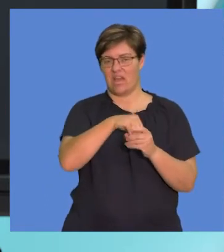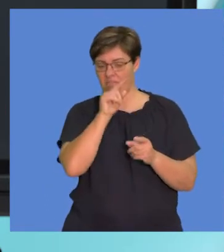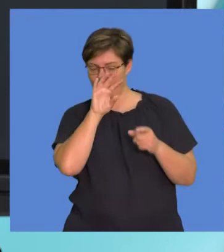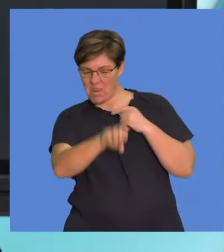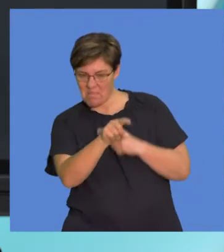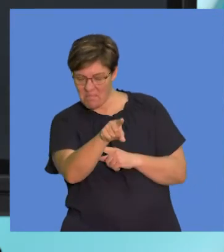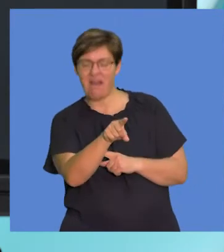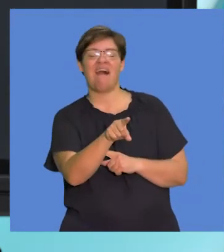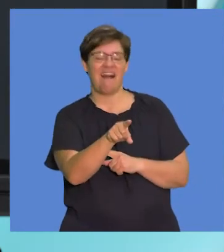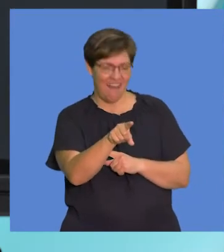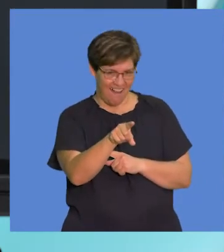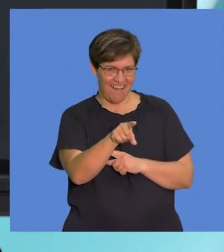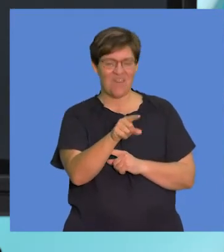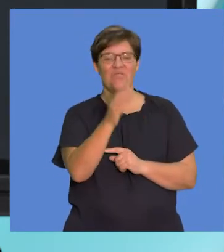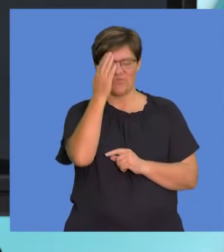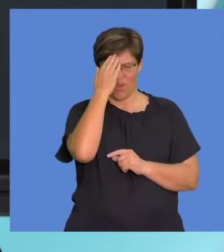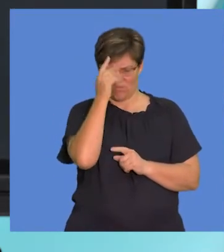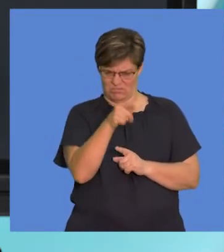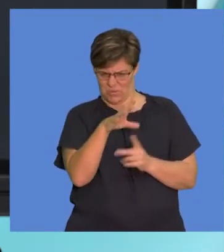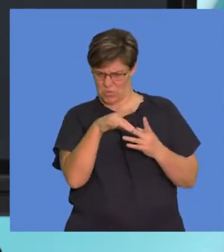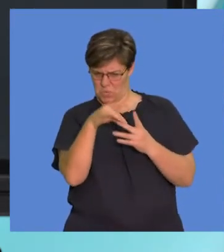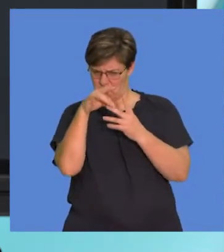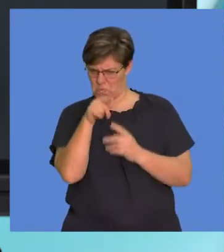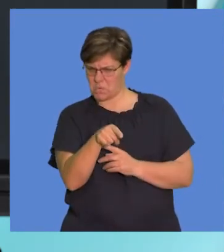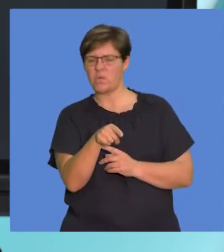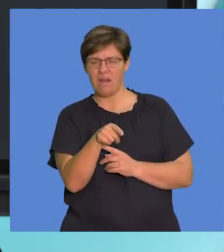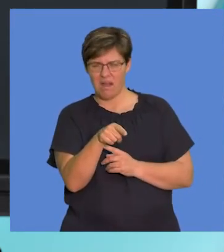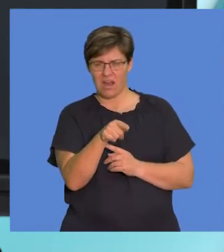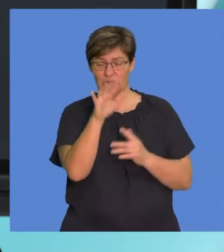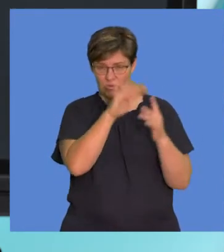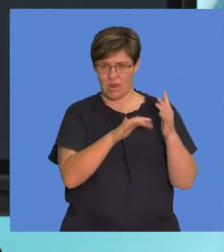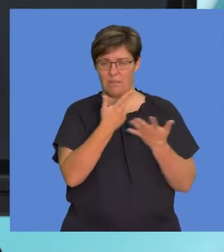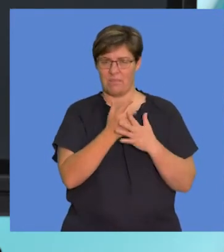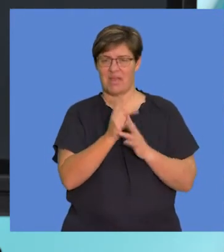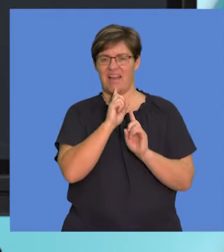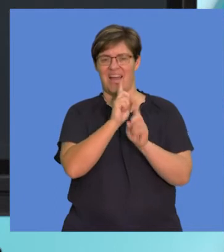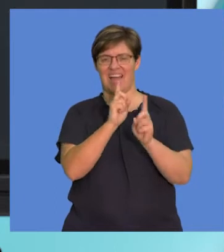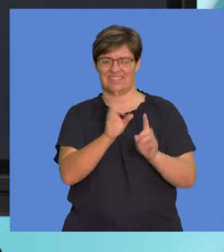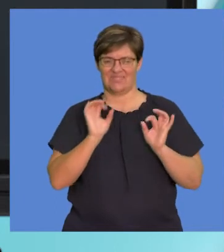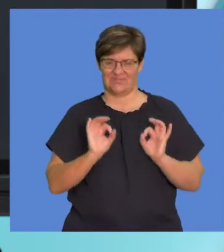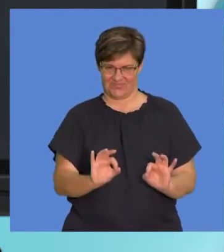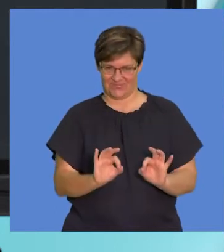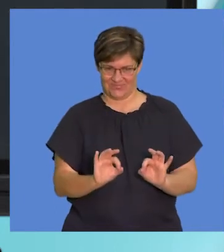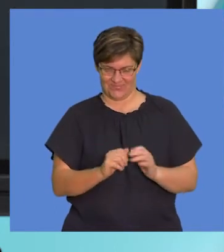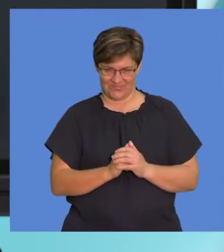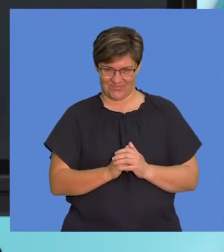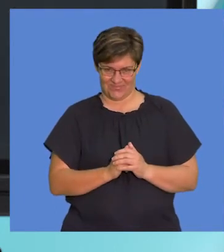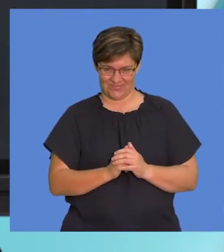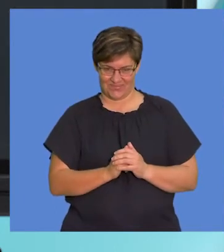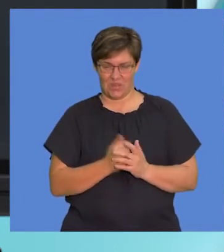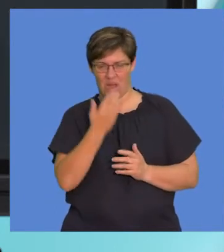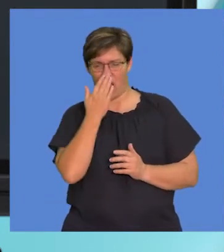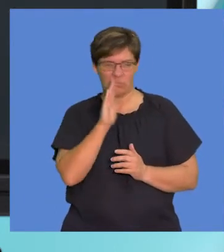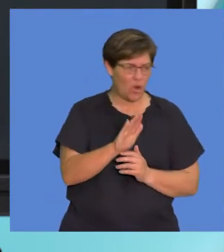catch in a question or something that's unique about that scenario, then you are able to appropriately use the correct, you know, approach